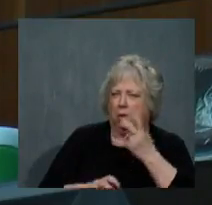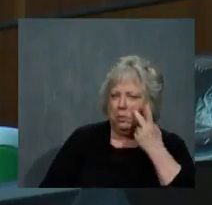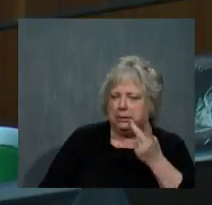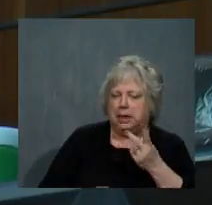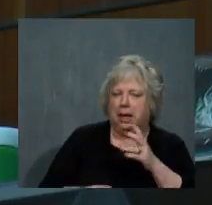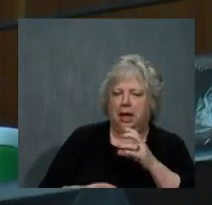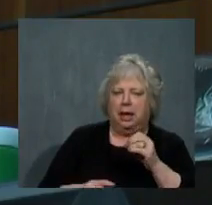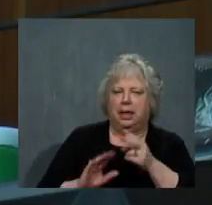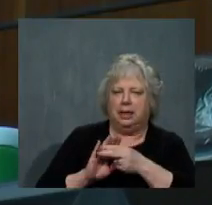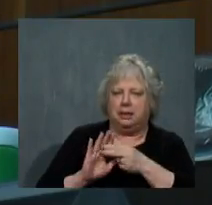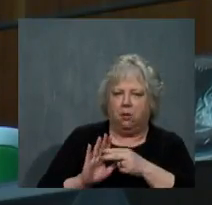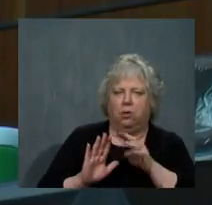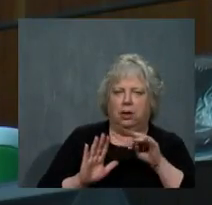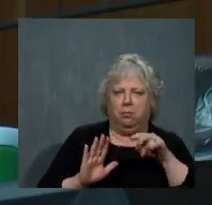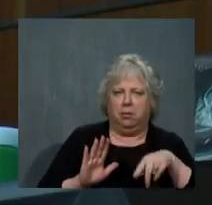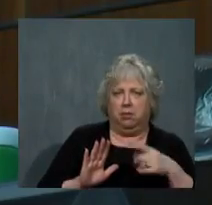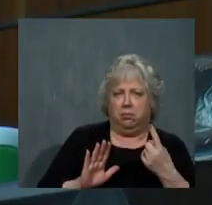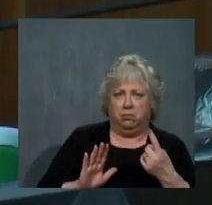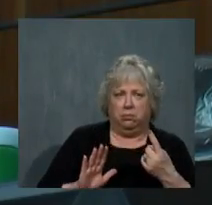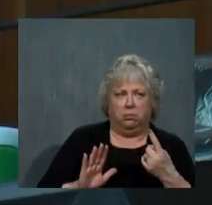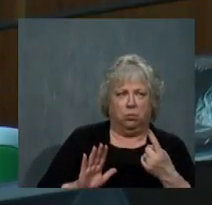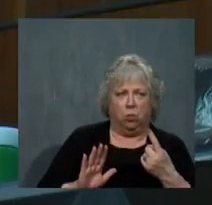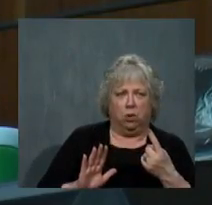it's zoning map 1.